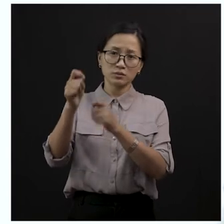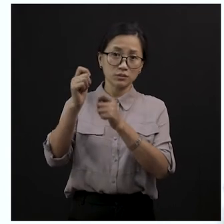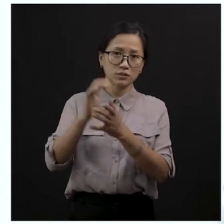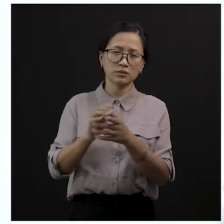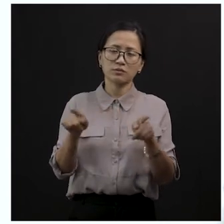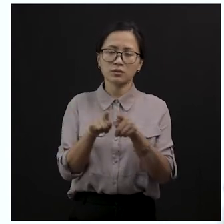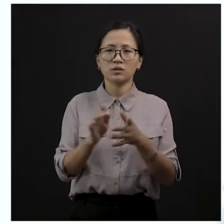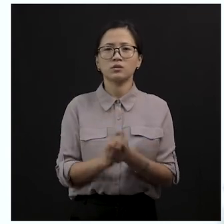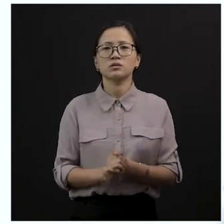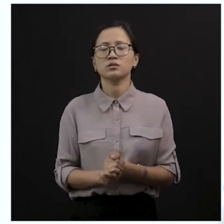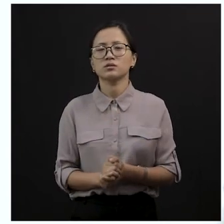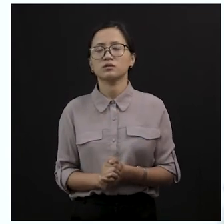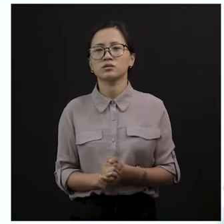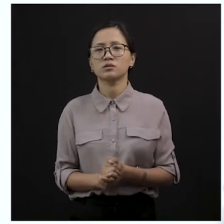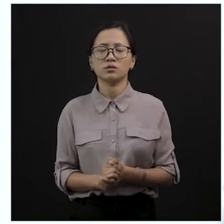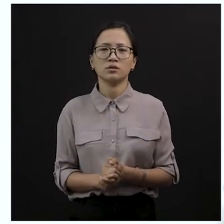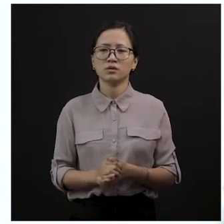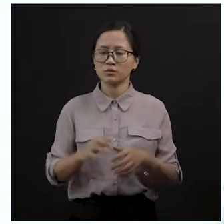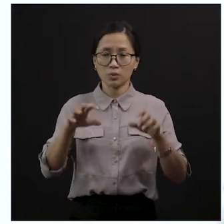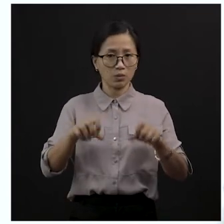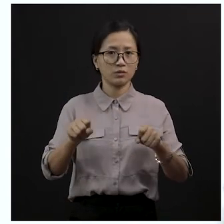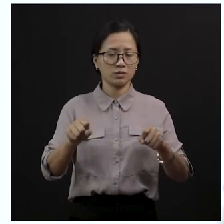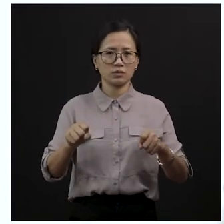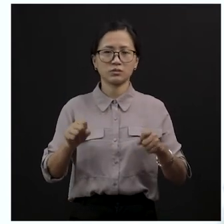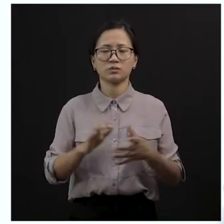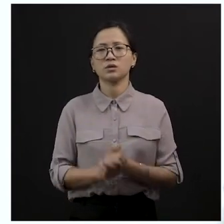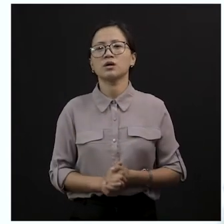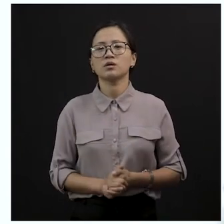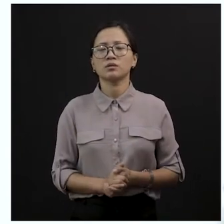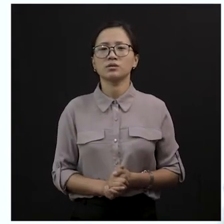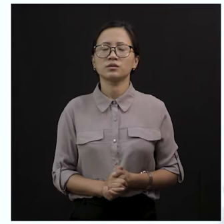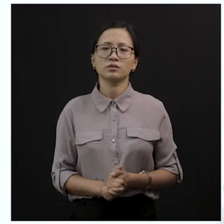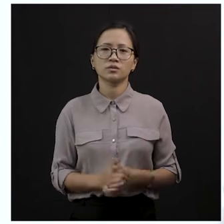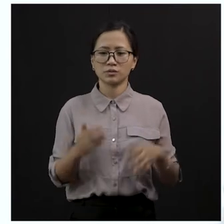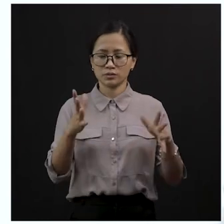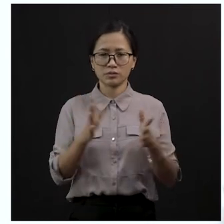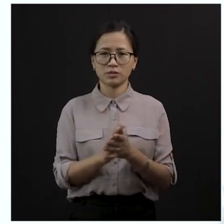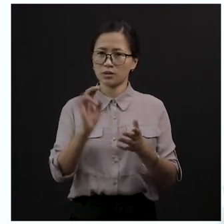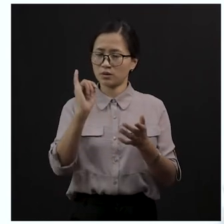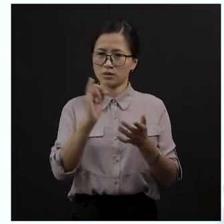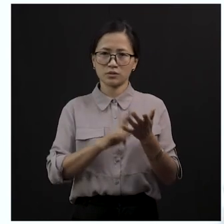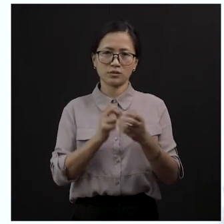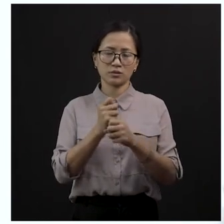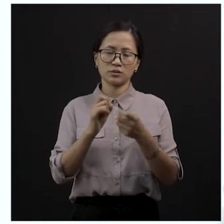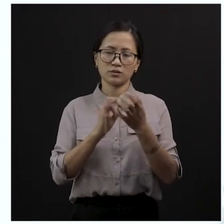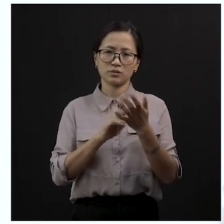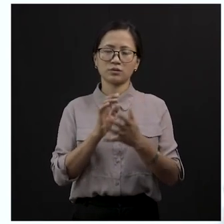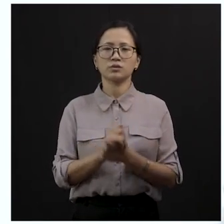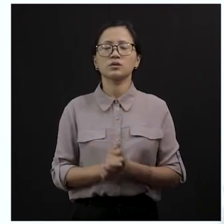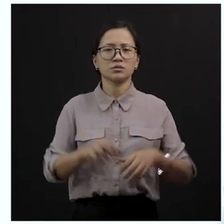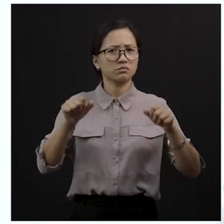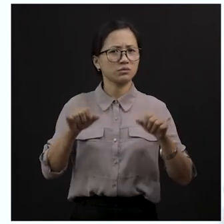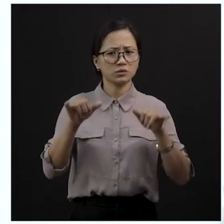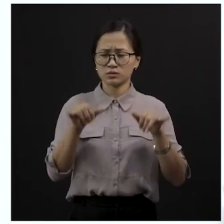the guide and then the holder, right? But since there is no engine, you will not be able to sit for